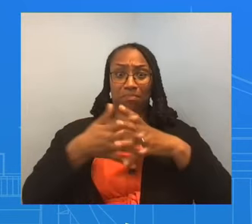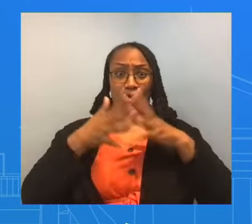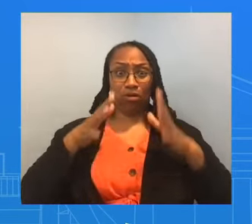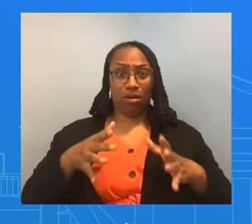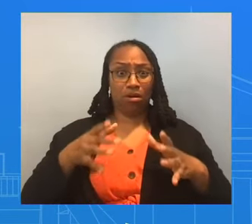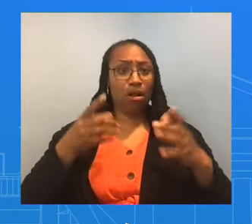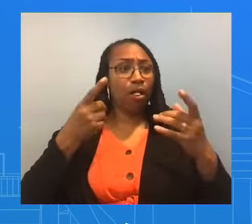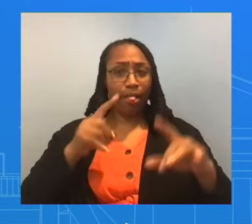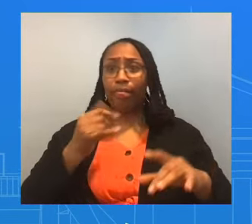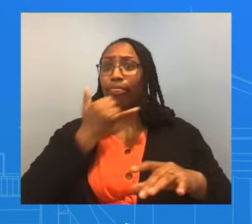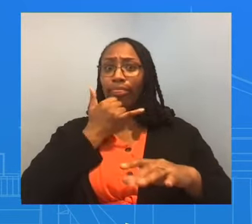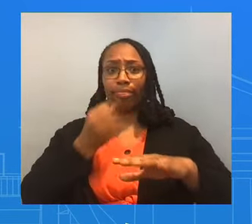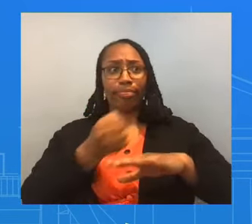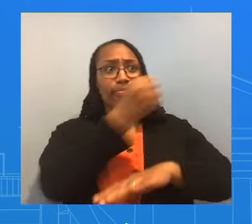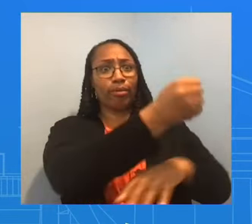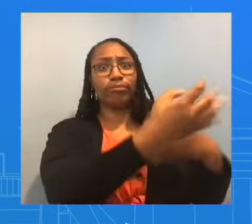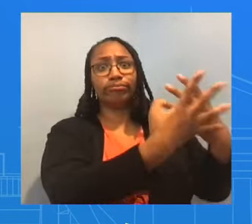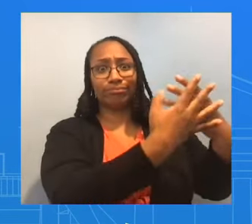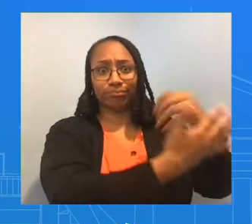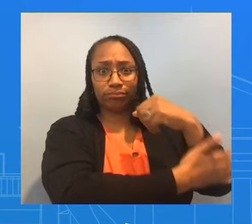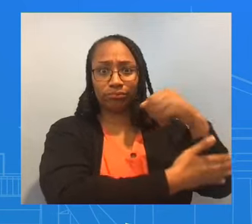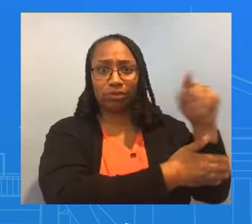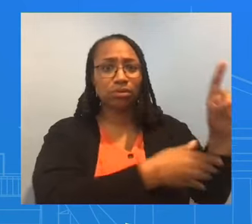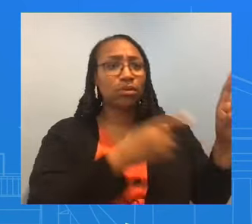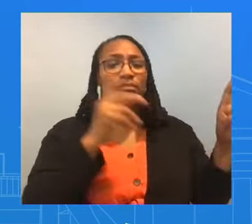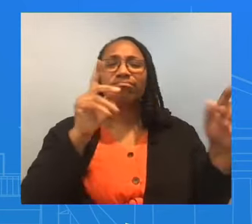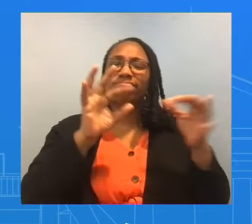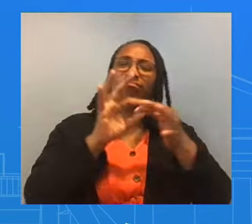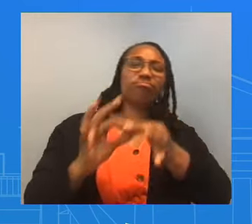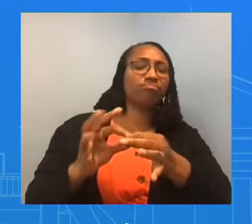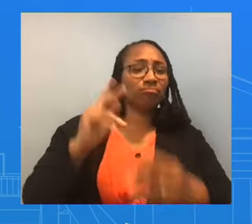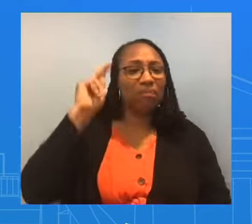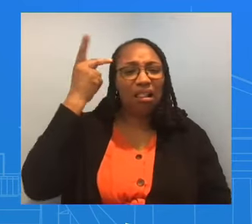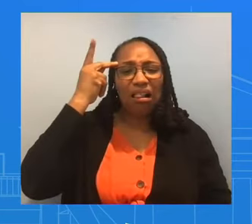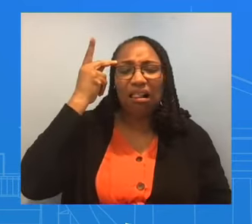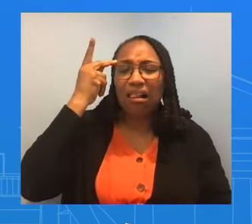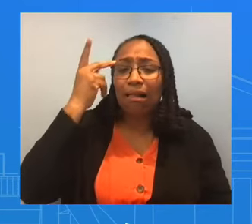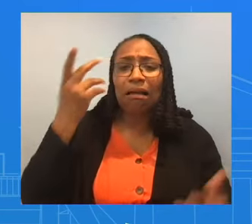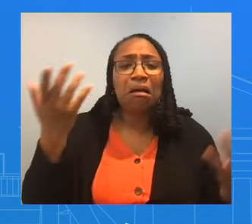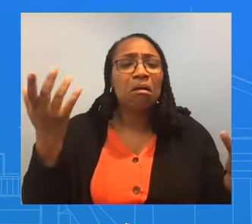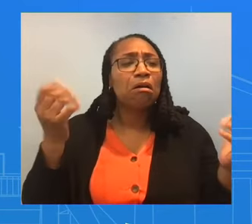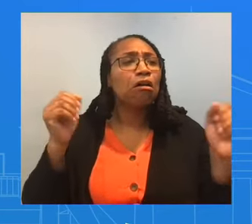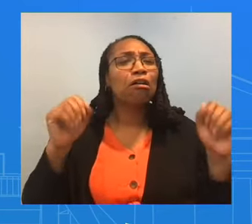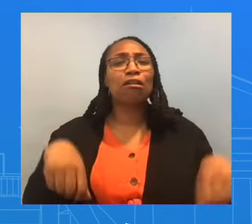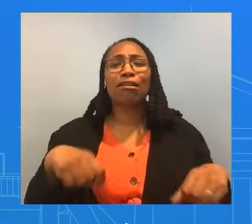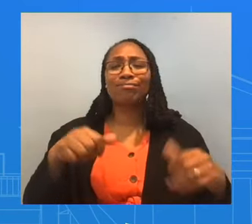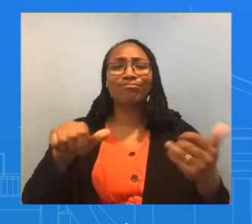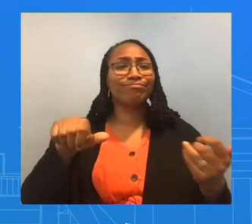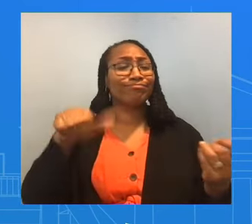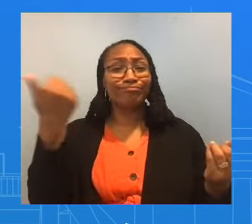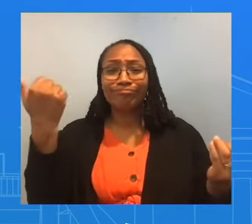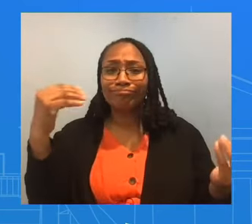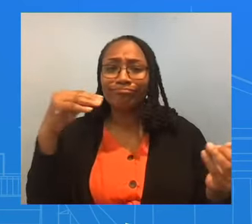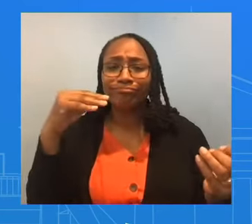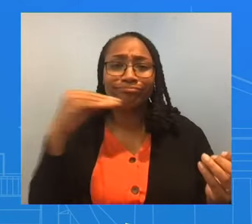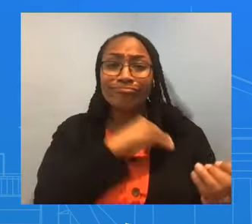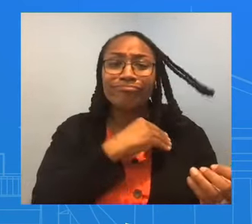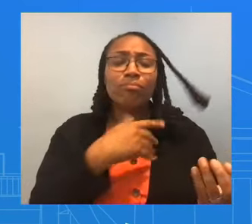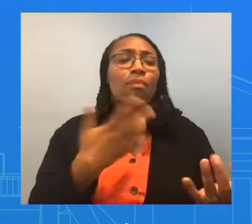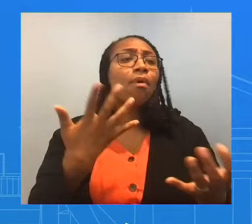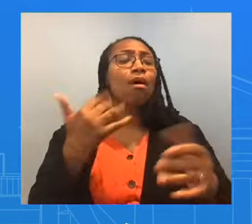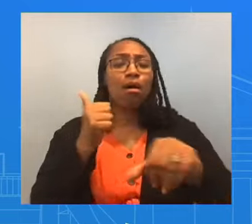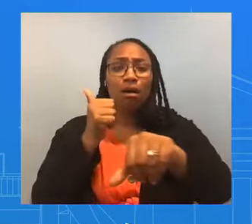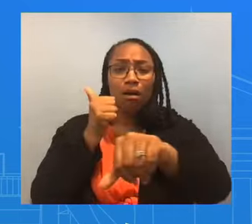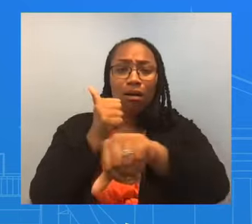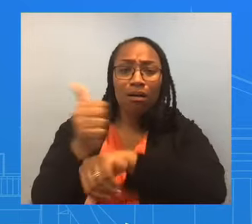for political purposes or on trumped-up charges. Sometimes Americans get into trouble overseas by